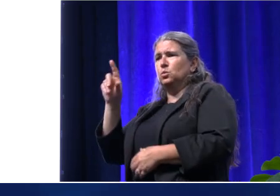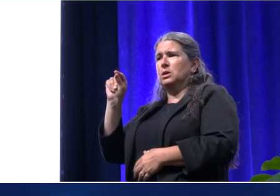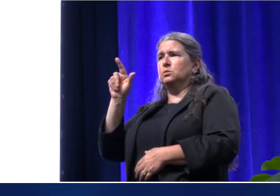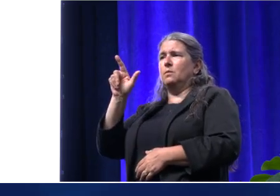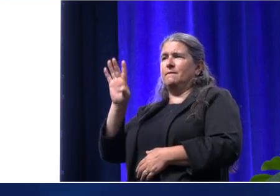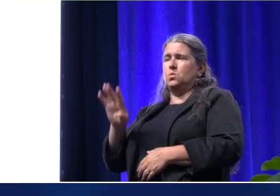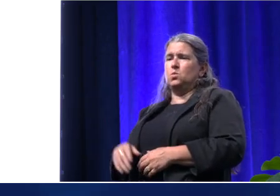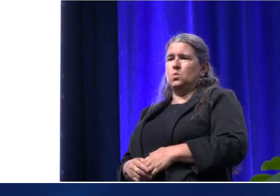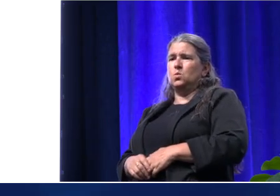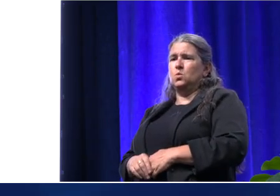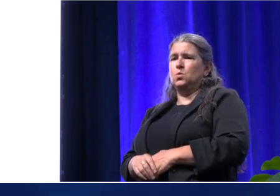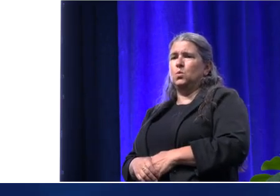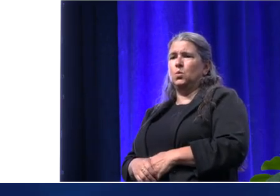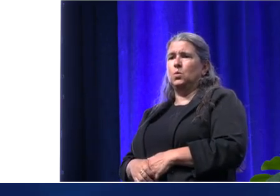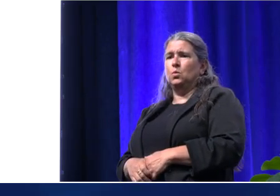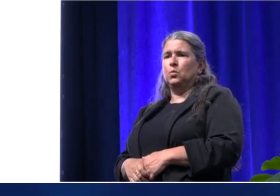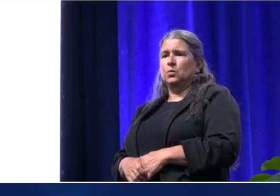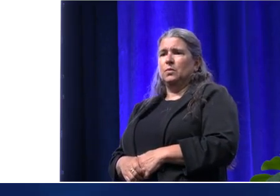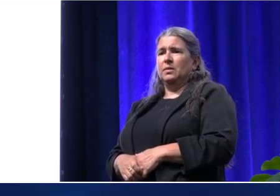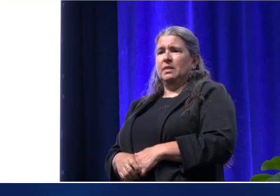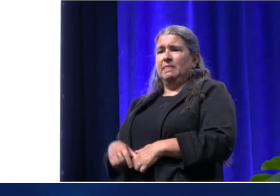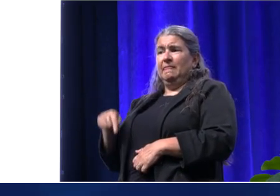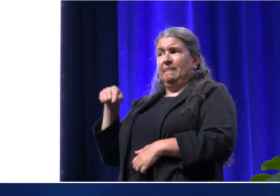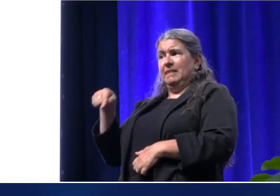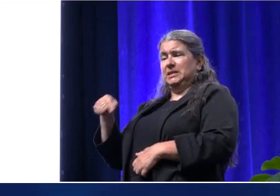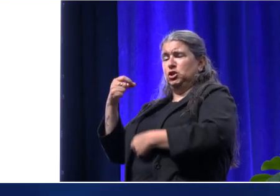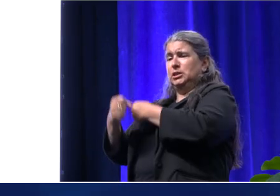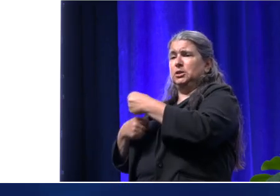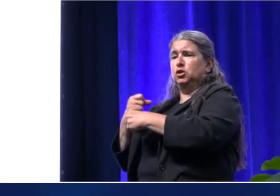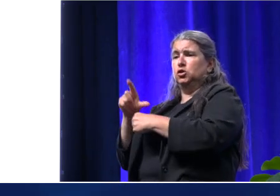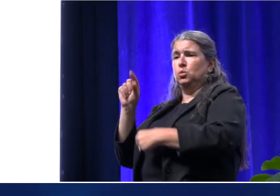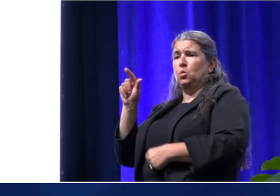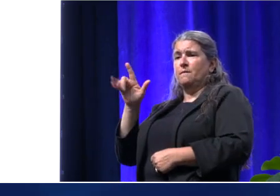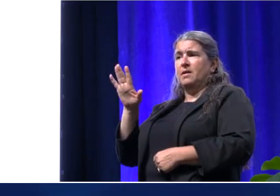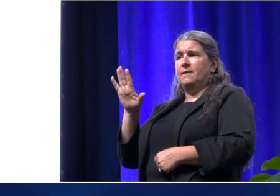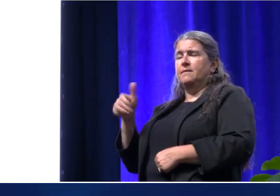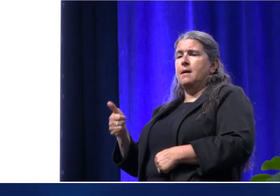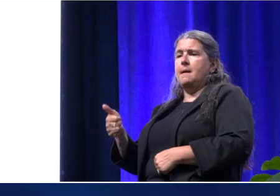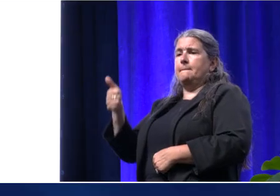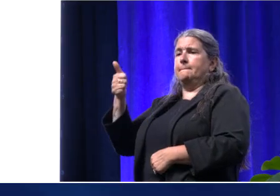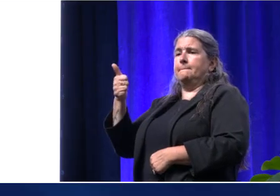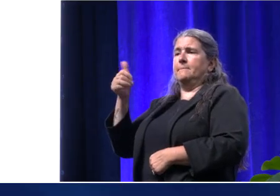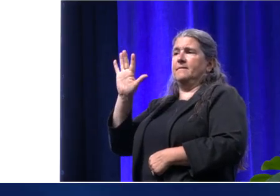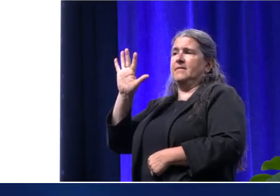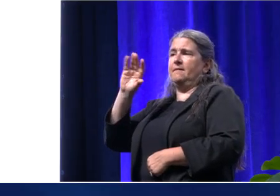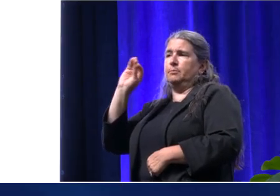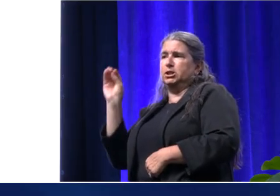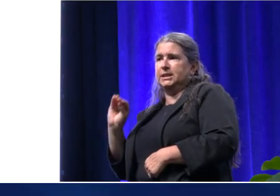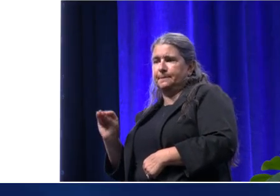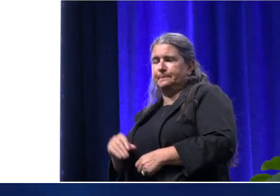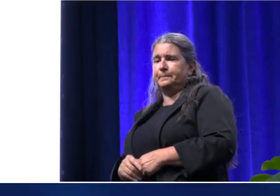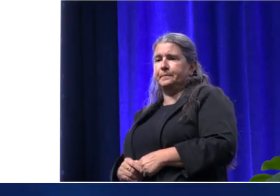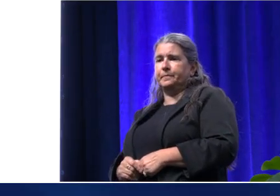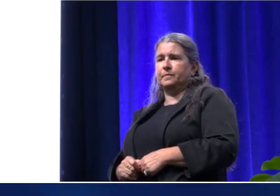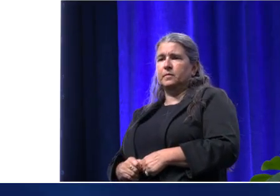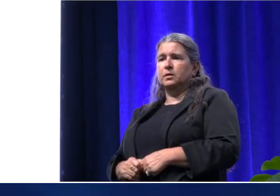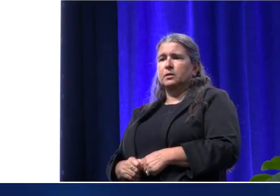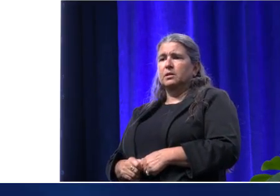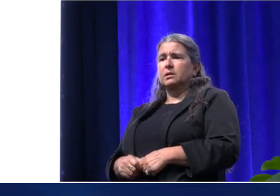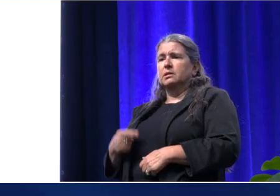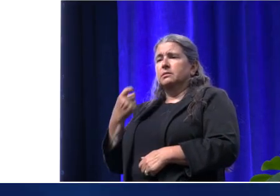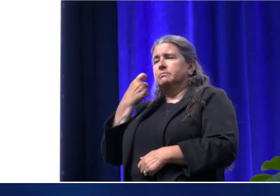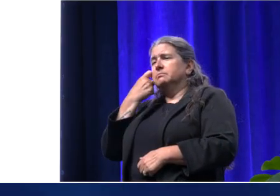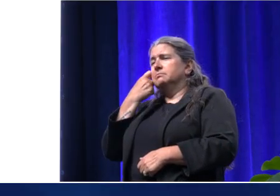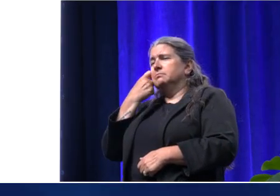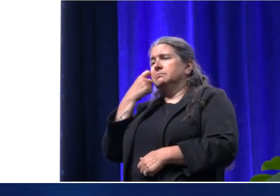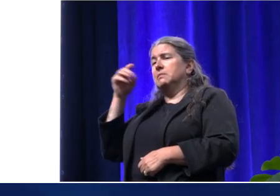2024. This year, that number has gone up to 35%. And in the most recent month of data, May, that's